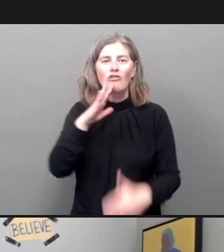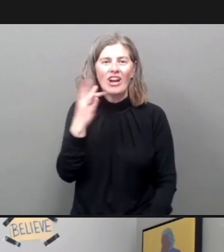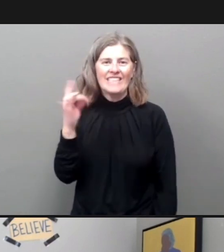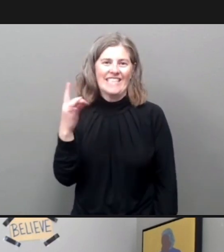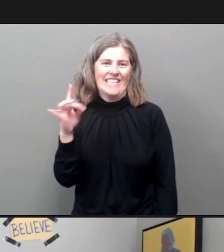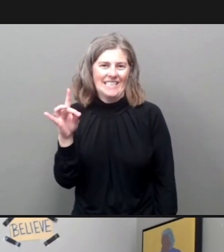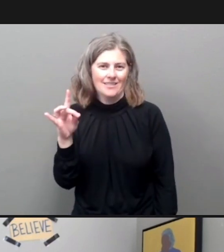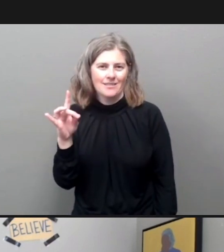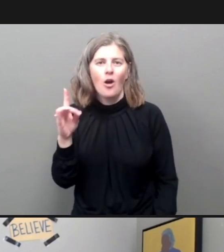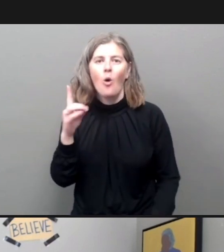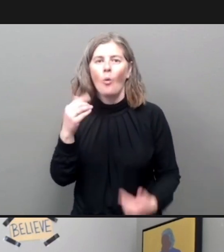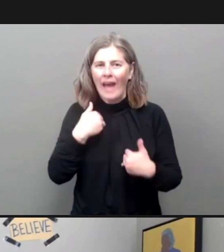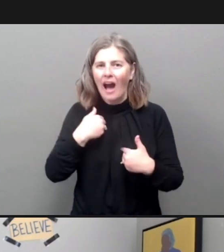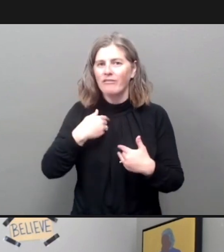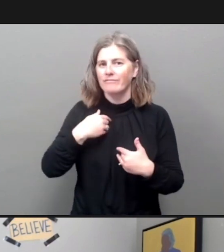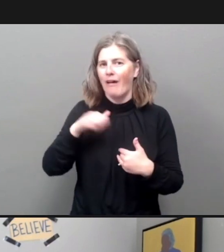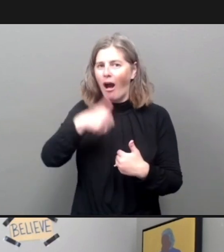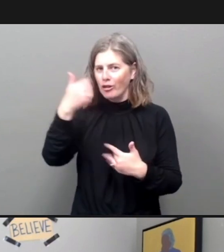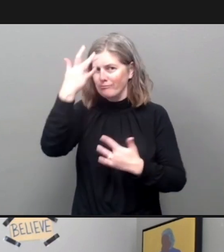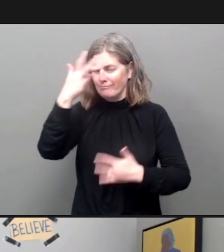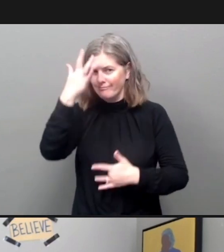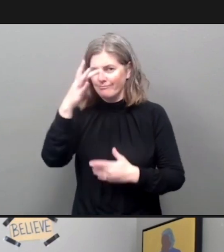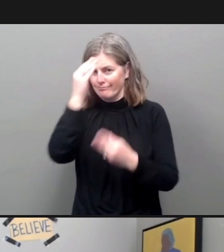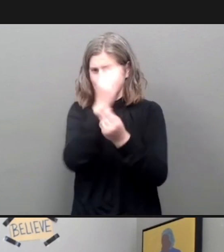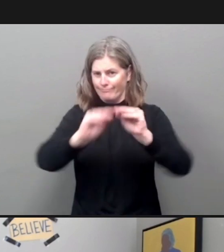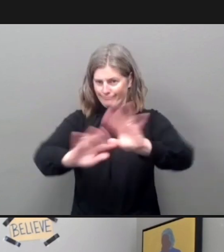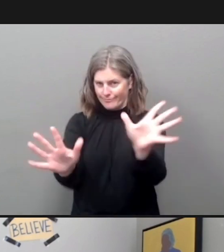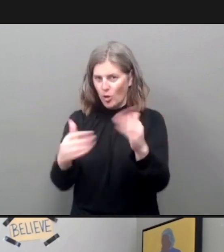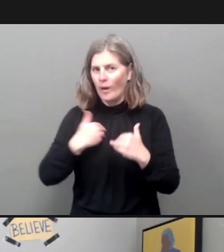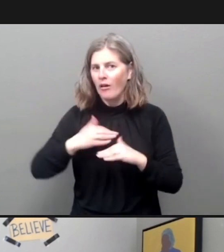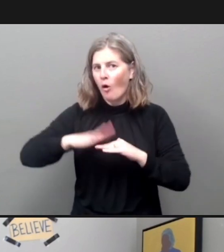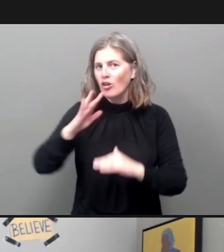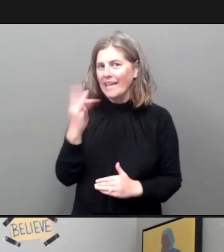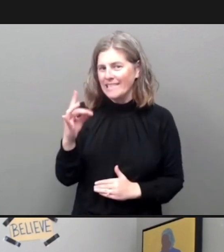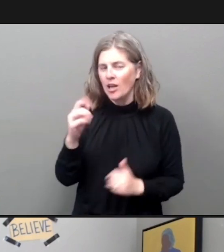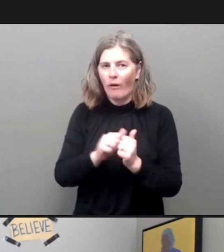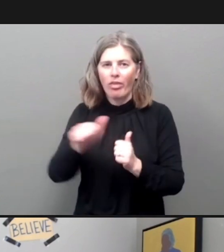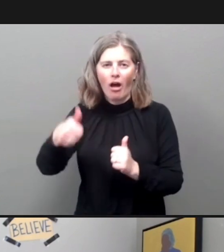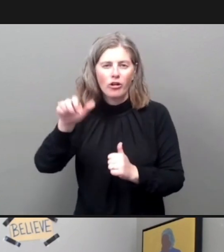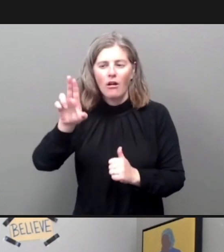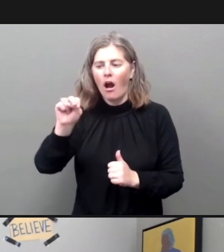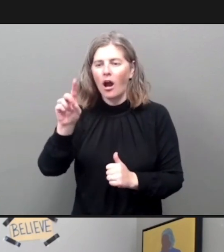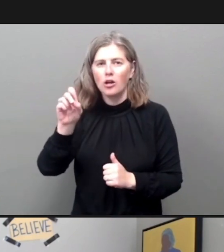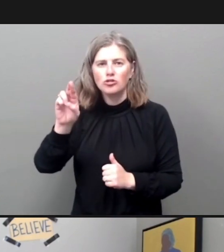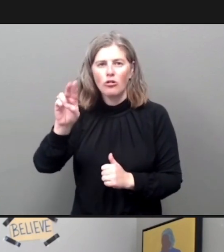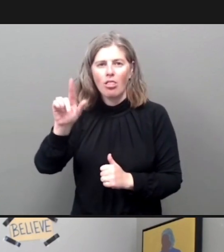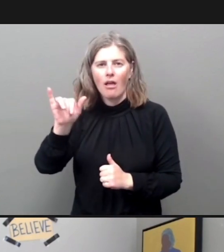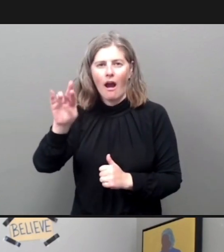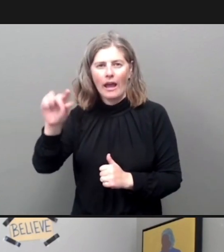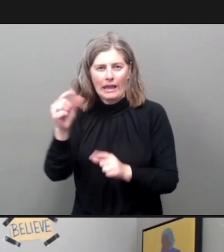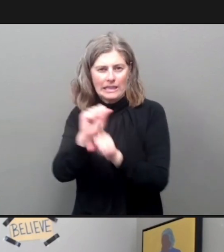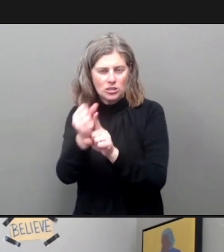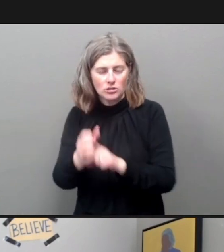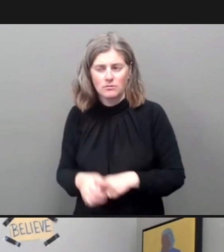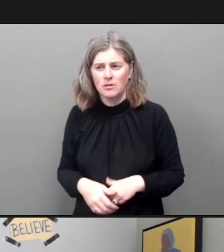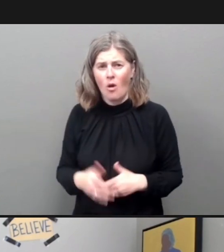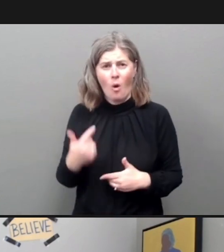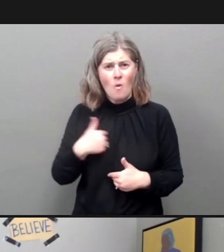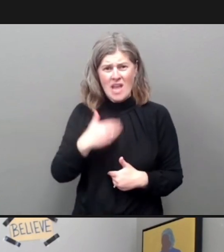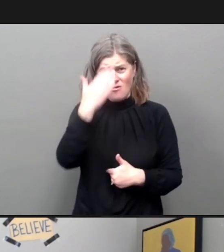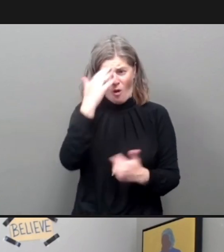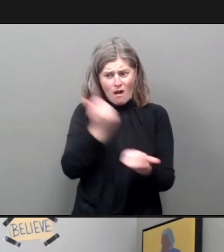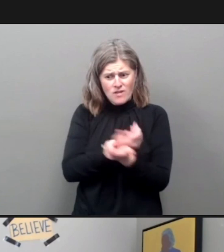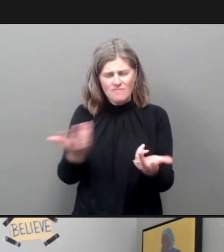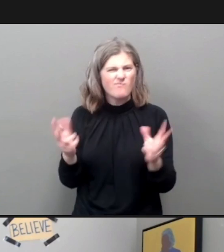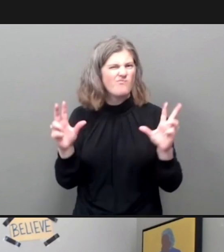we have an underlying condition, just to make that really clear. And, but I think, you know, I think we don't know everything, and that it's become a